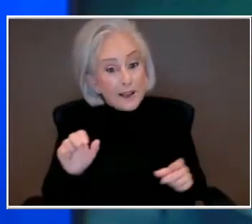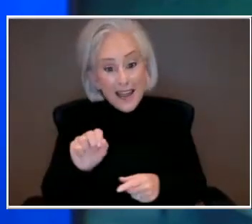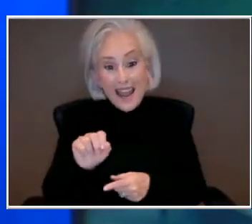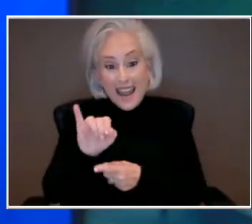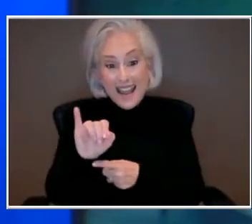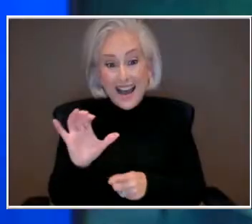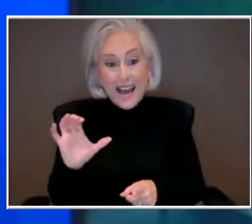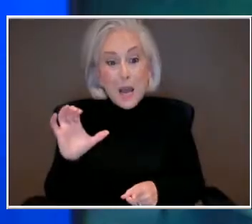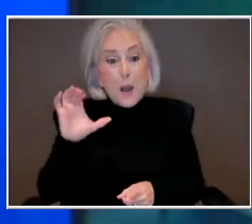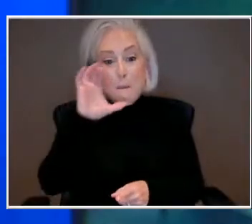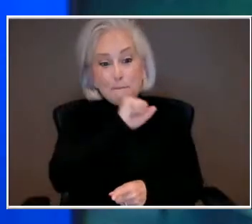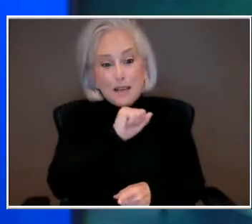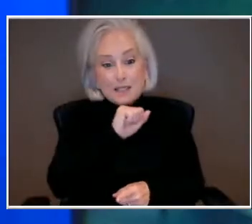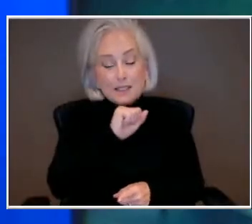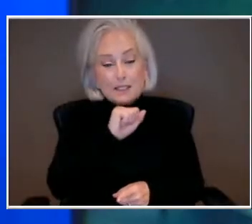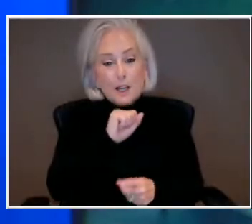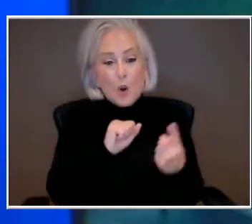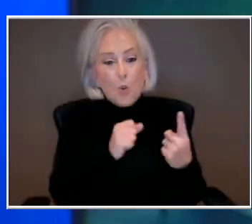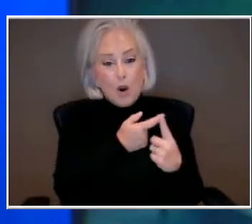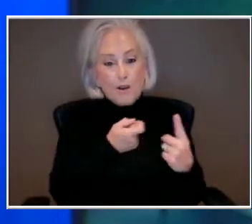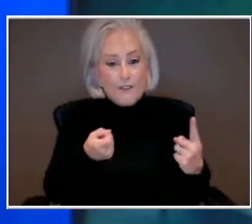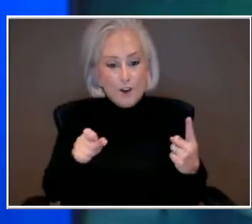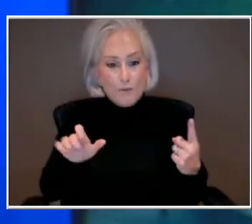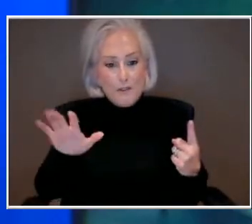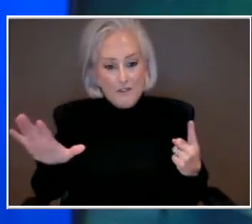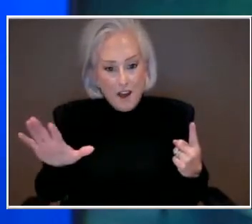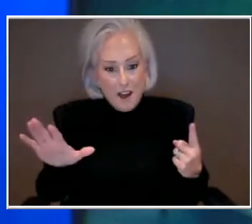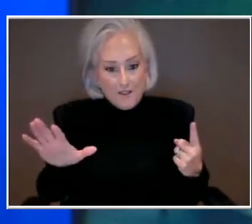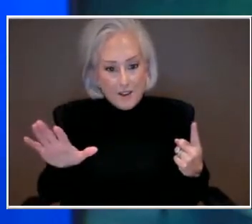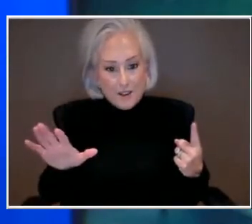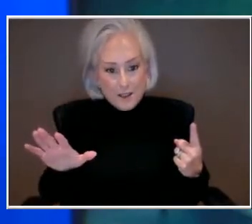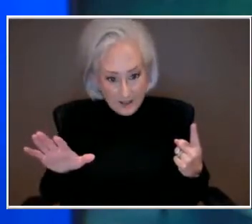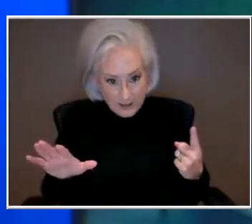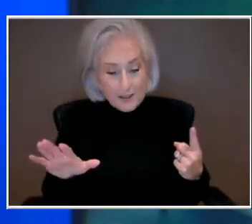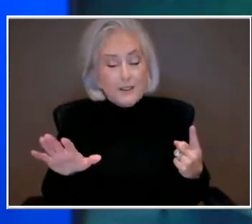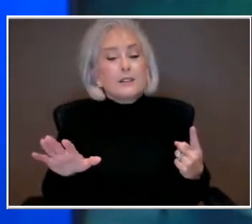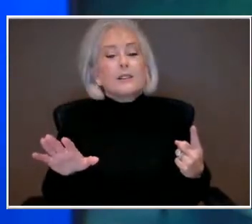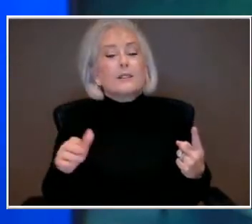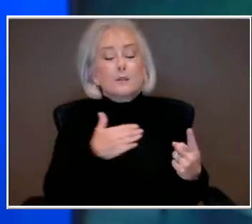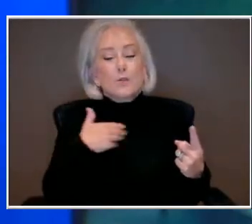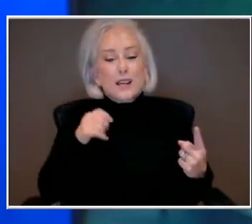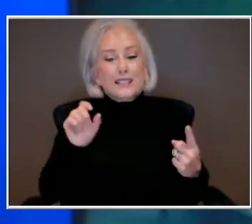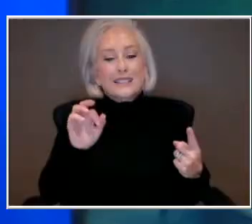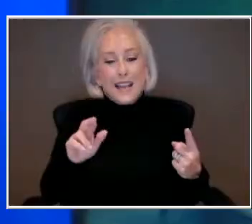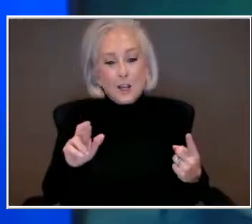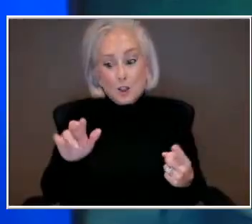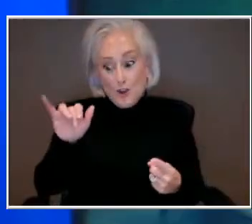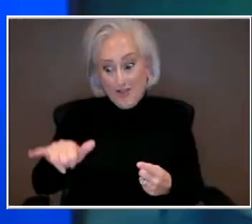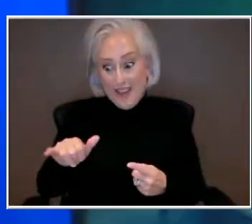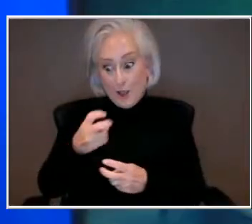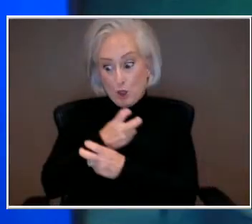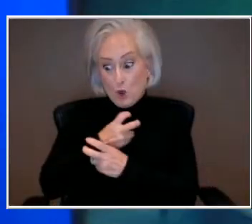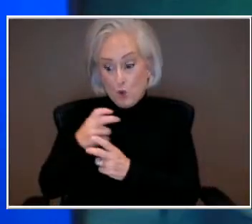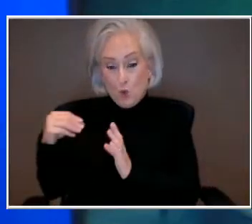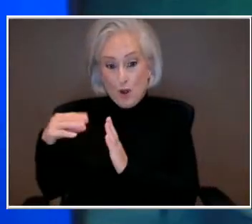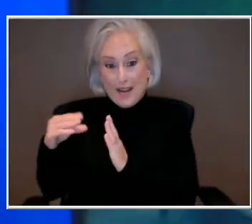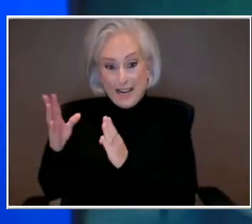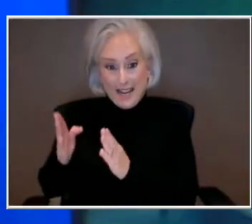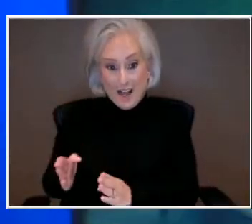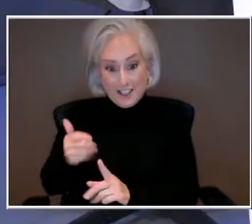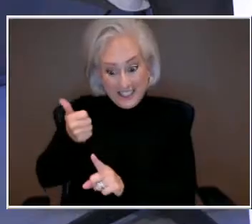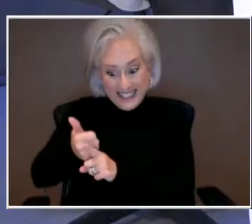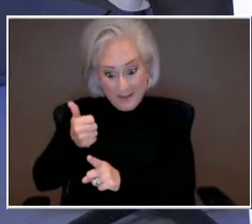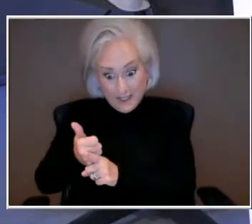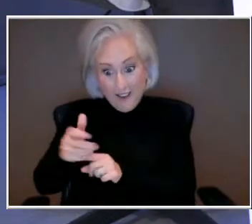almost 1 in 5 breast cancers that the radiologists found on the mammograms, which is very interesting. Very